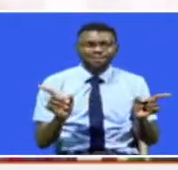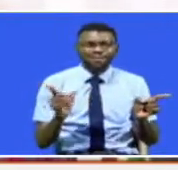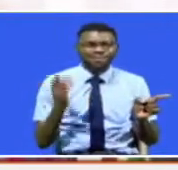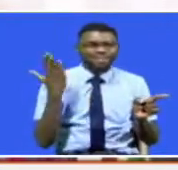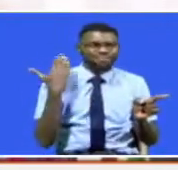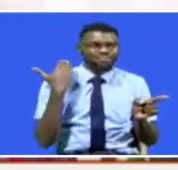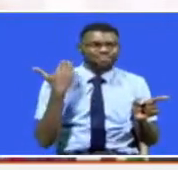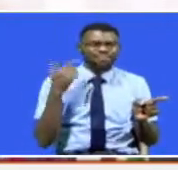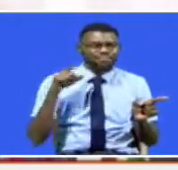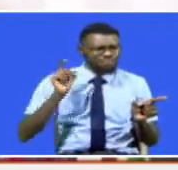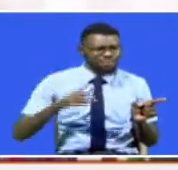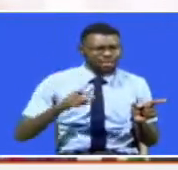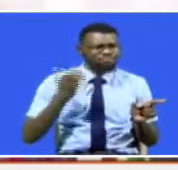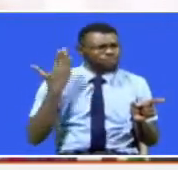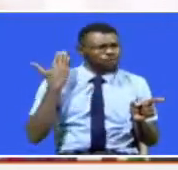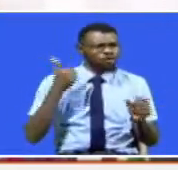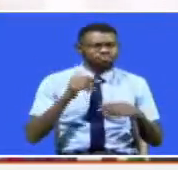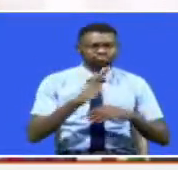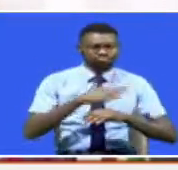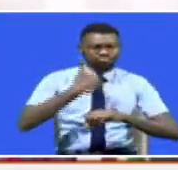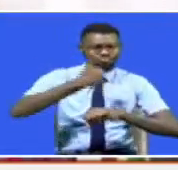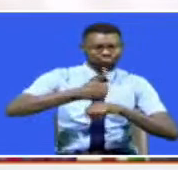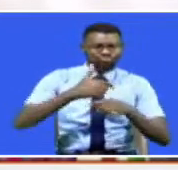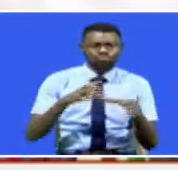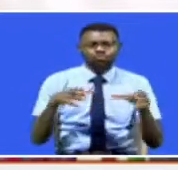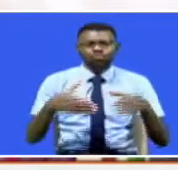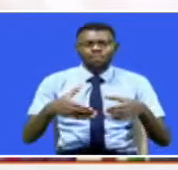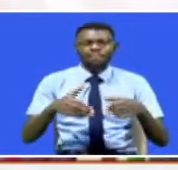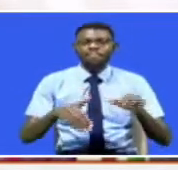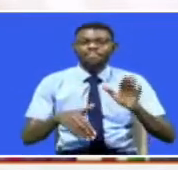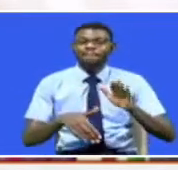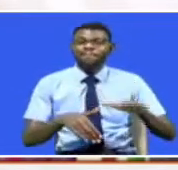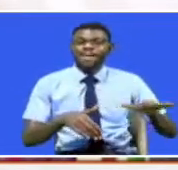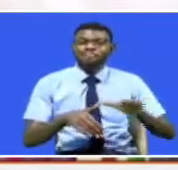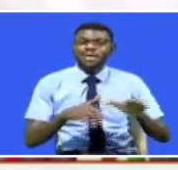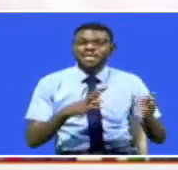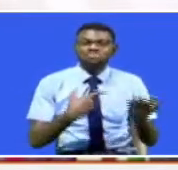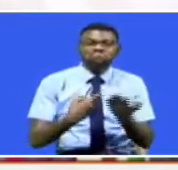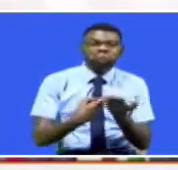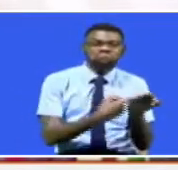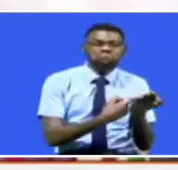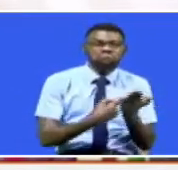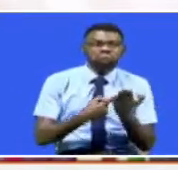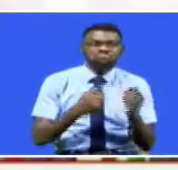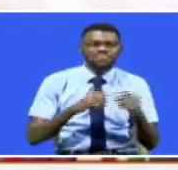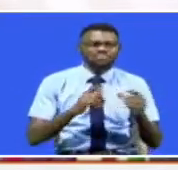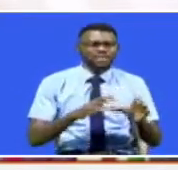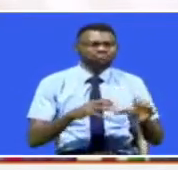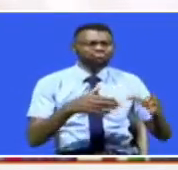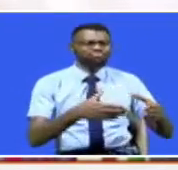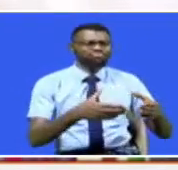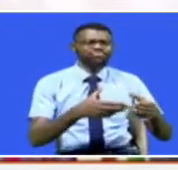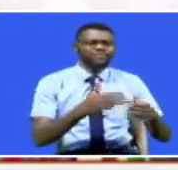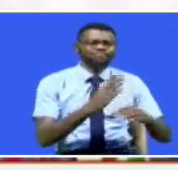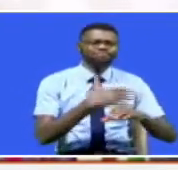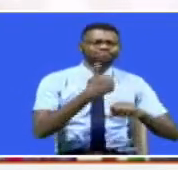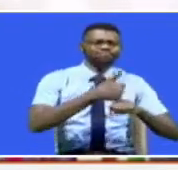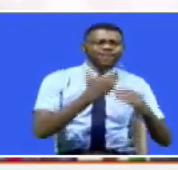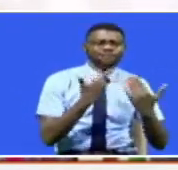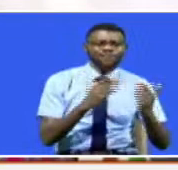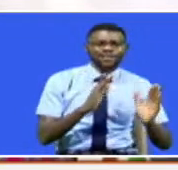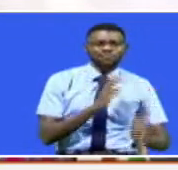bipartisan parliamentary dialogue process. But for all intents and purposes, that committee or that